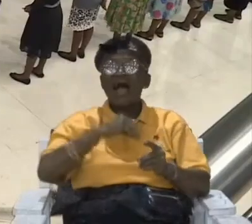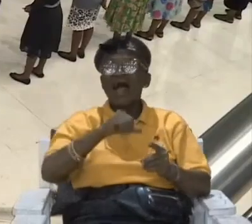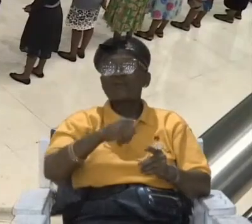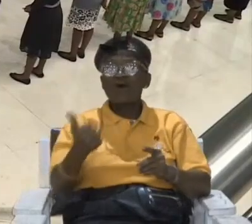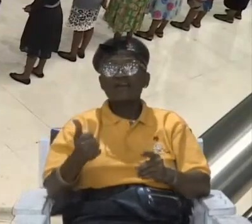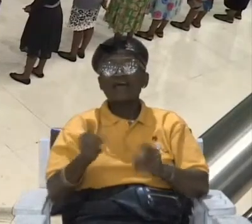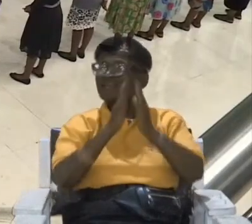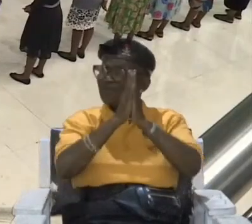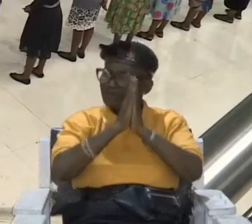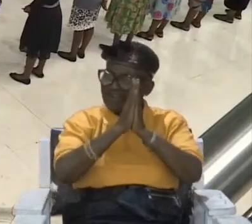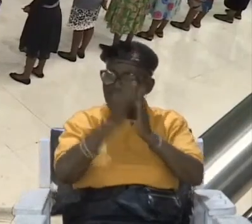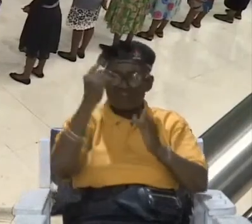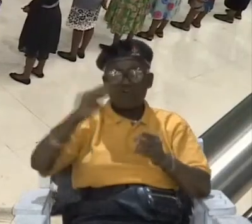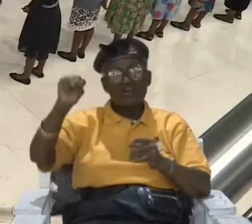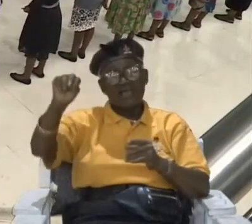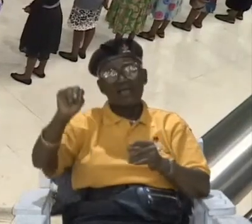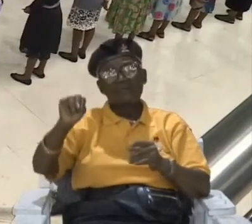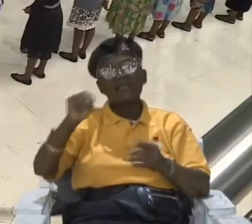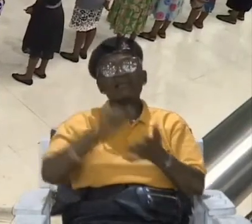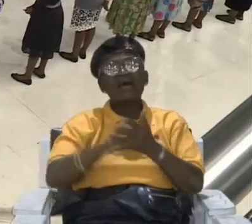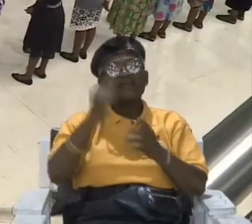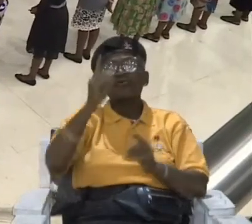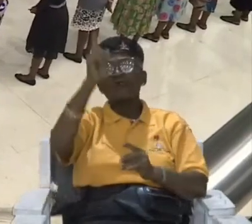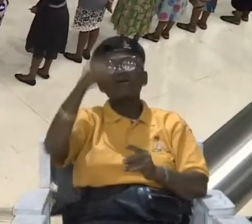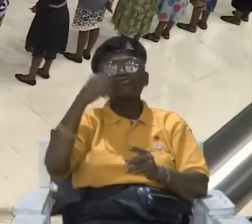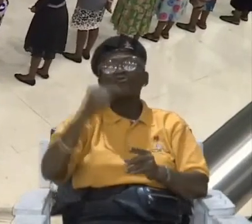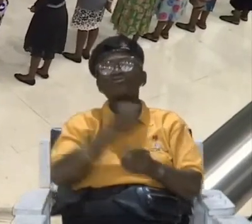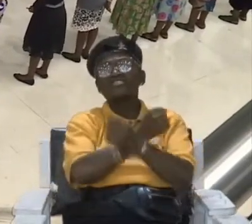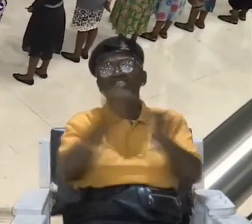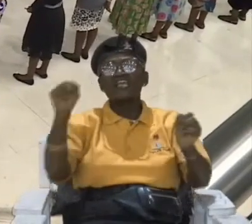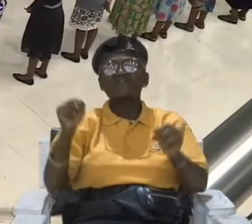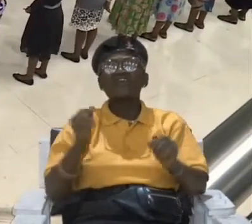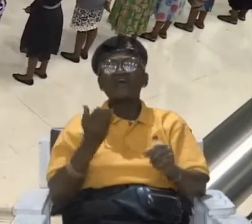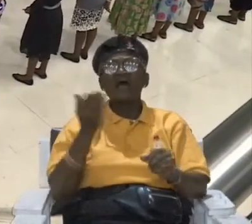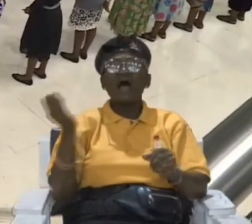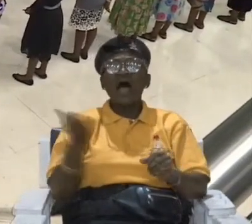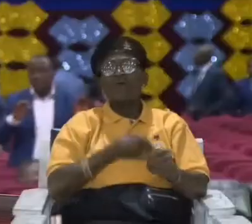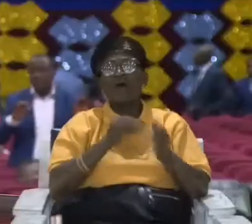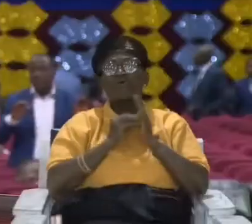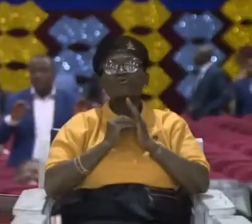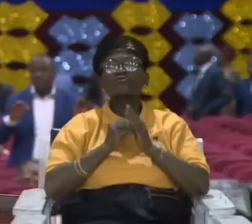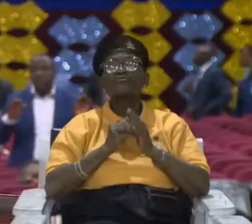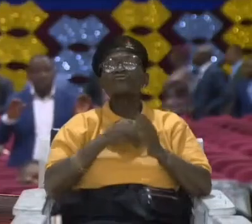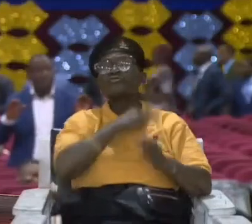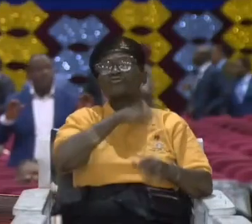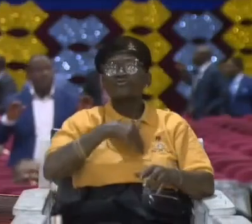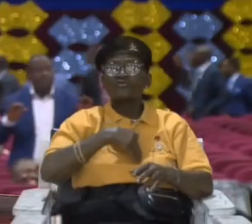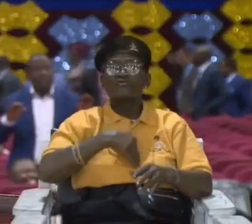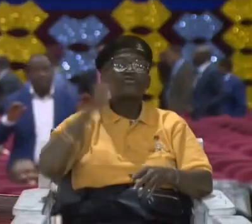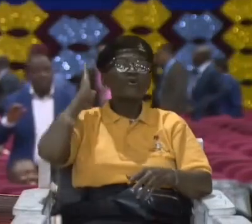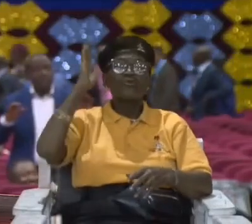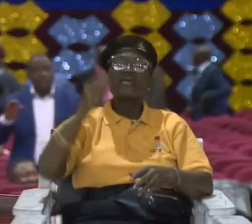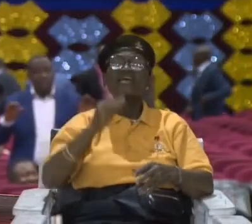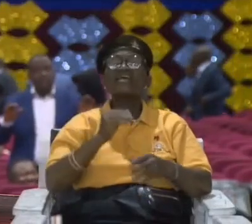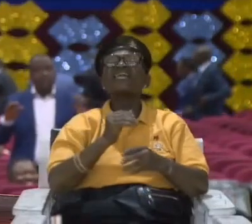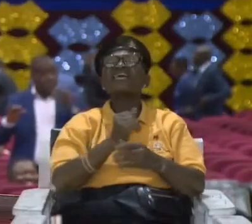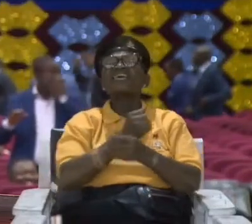Pray that the one who saved our own souls will save their souls also. Pray that God will give